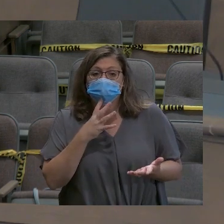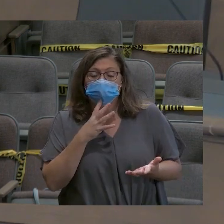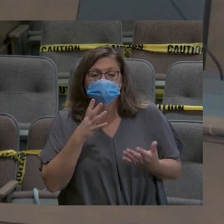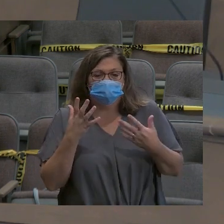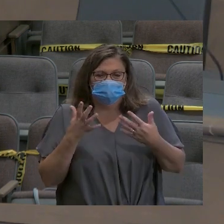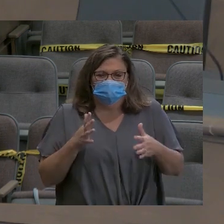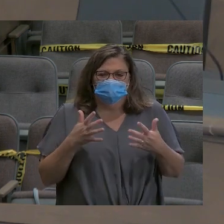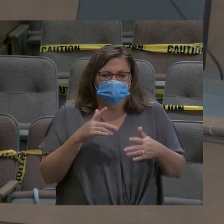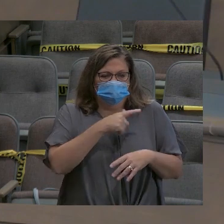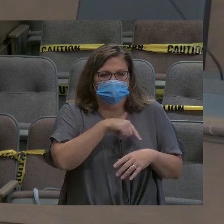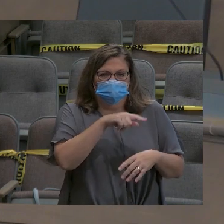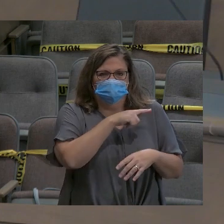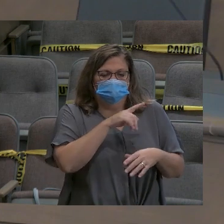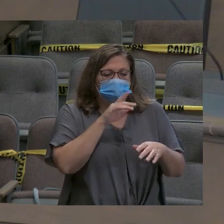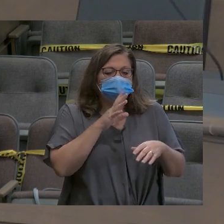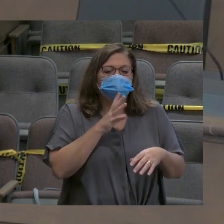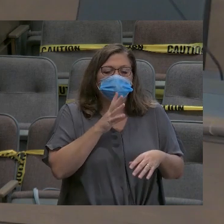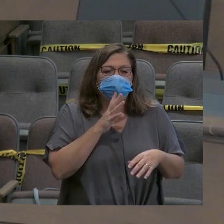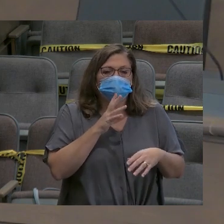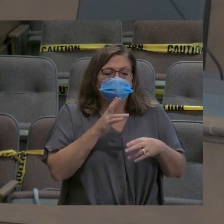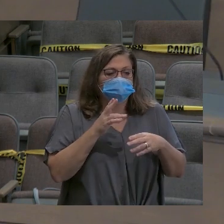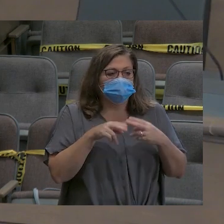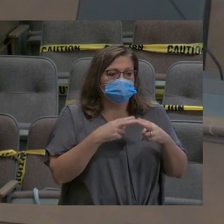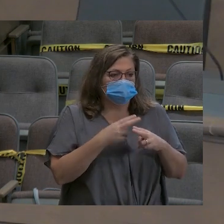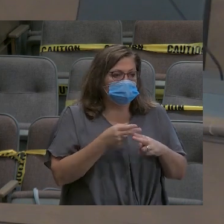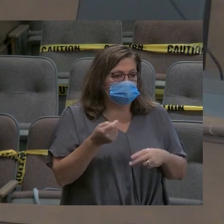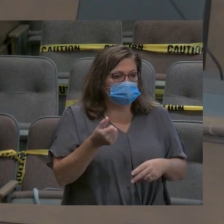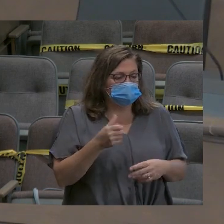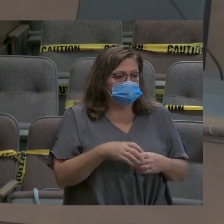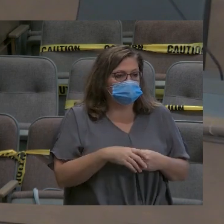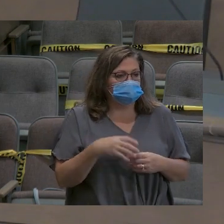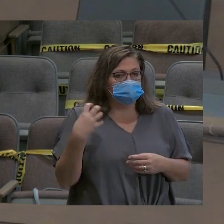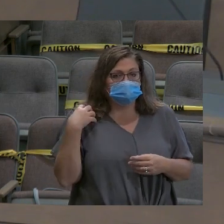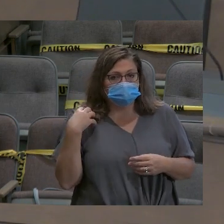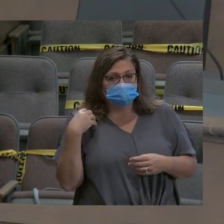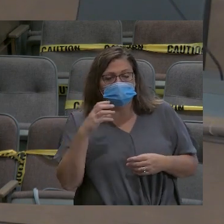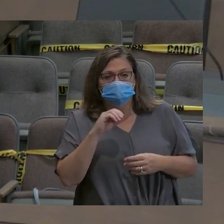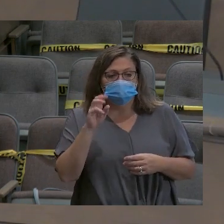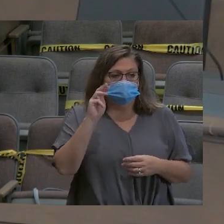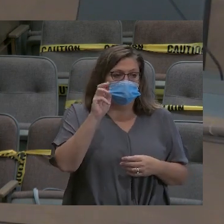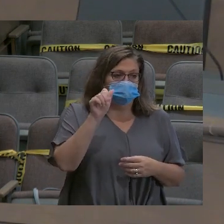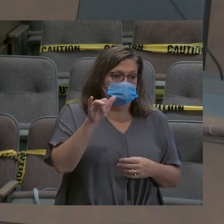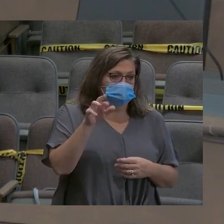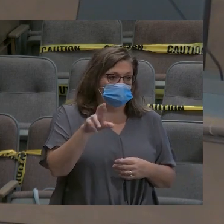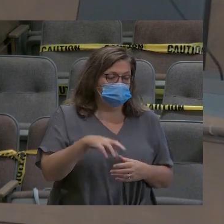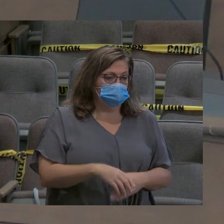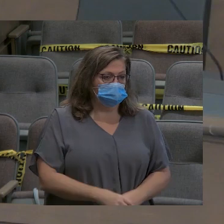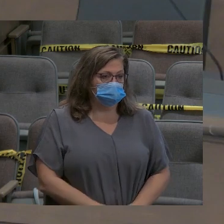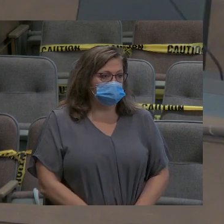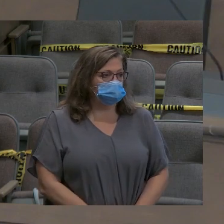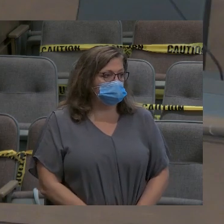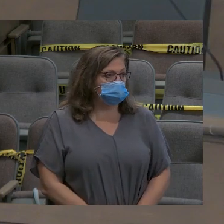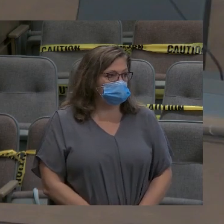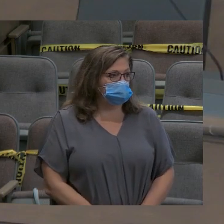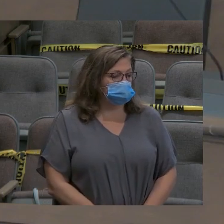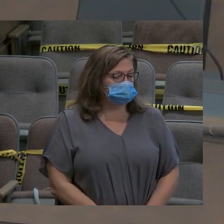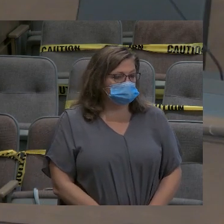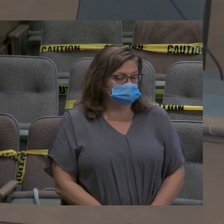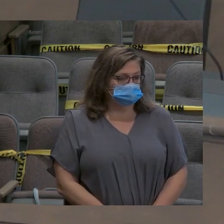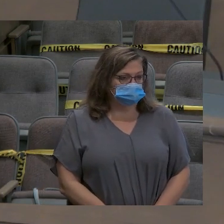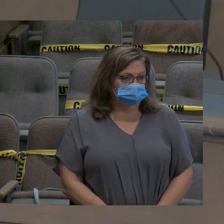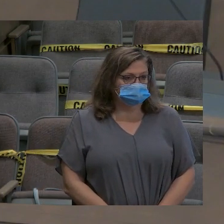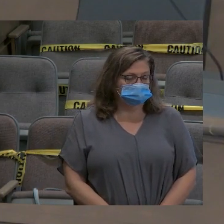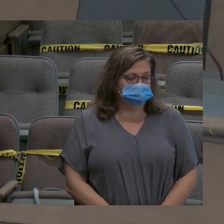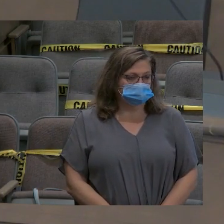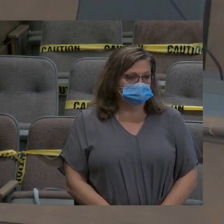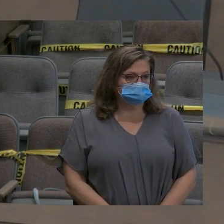referenced both from the remarks of Chairman Kohelas as well as Mayor Durham as well. But